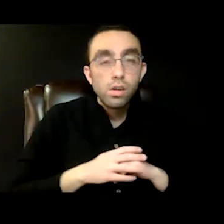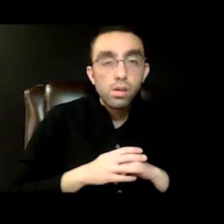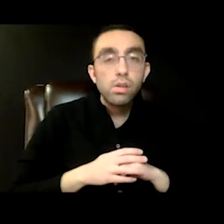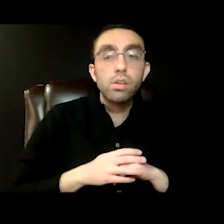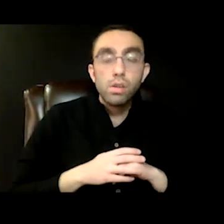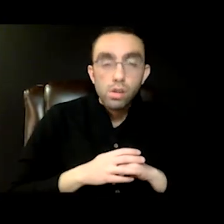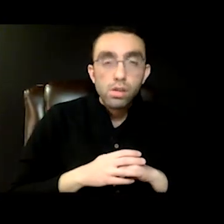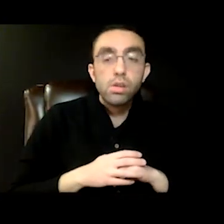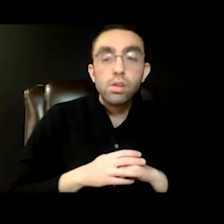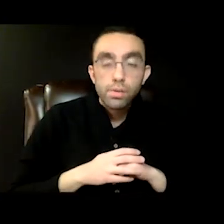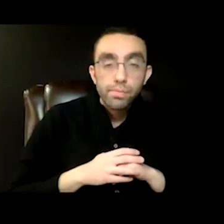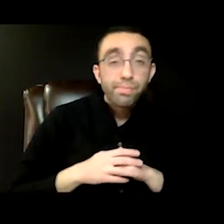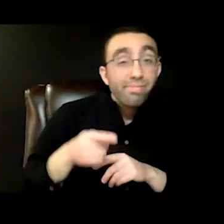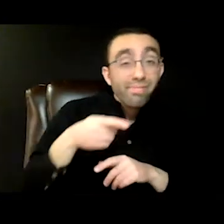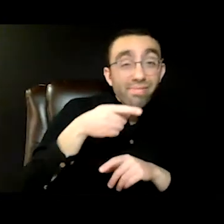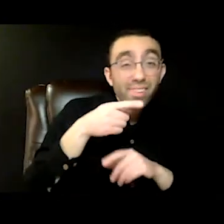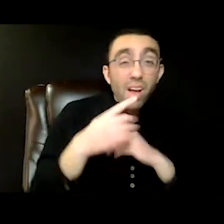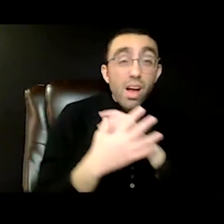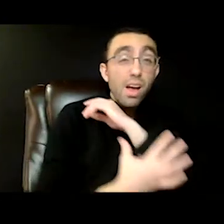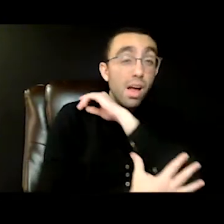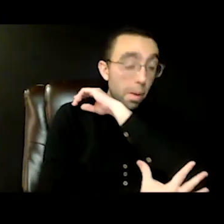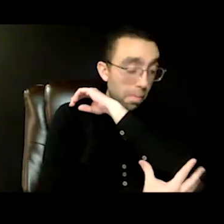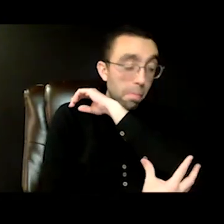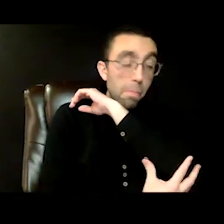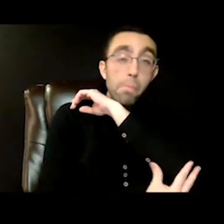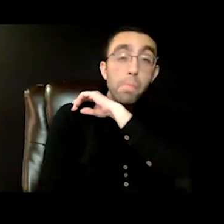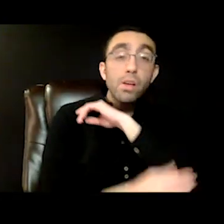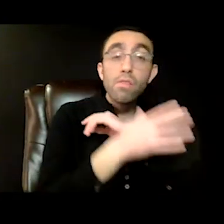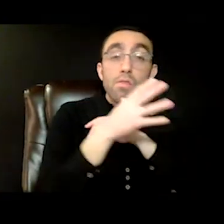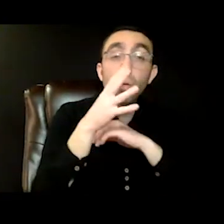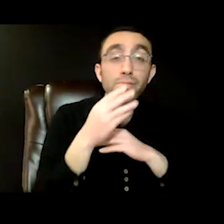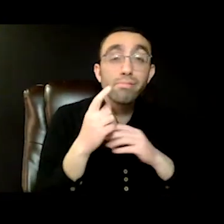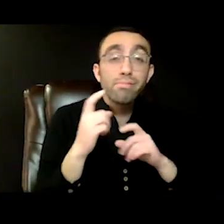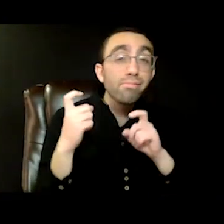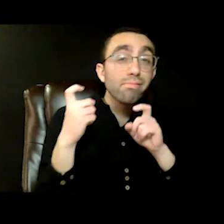are receiving, $24 is taken out in net outflows.